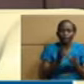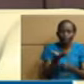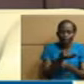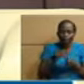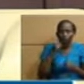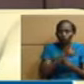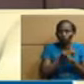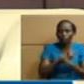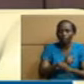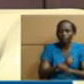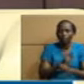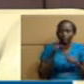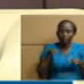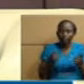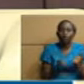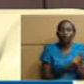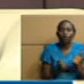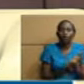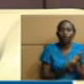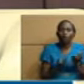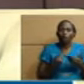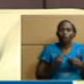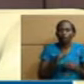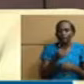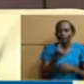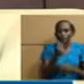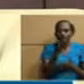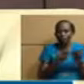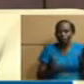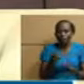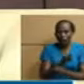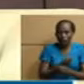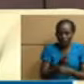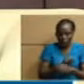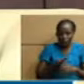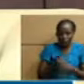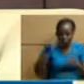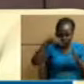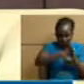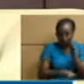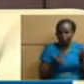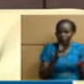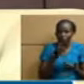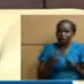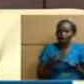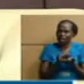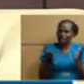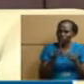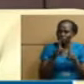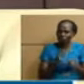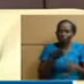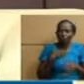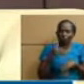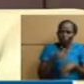social protection in Uganda. We have another 1.5 hours to dig deep into this. So if you have some questions, if you'd like to